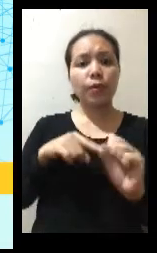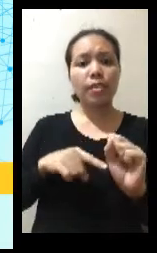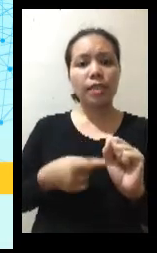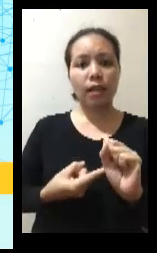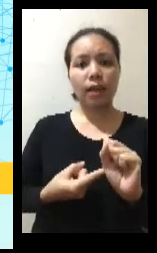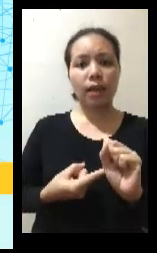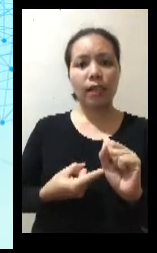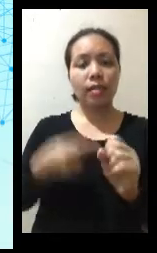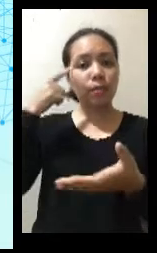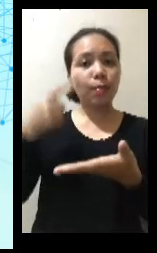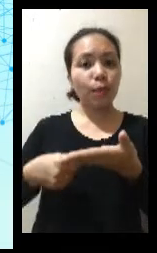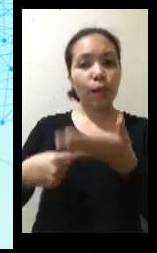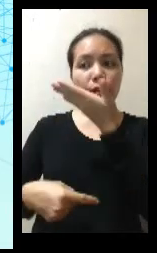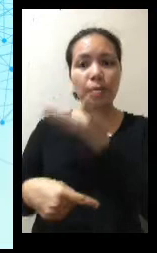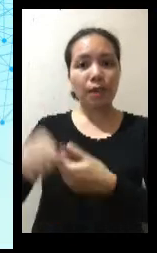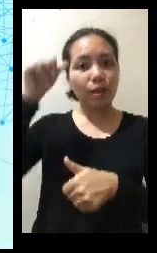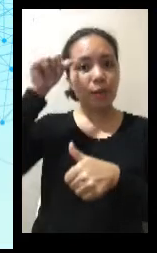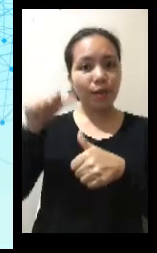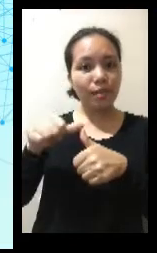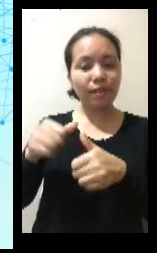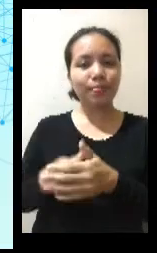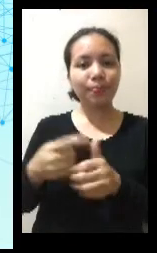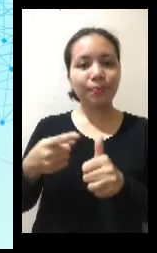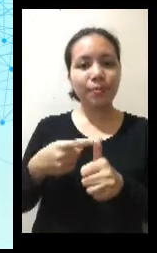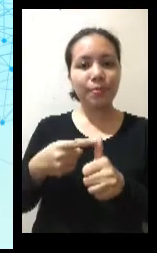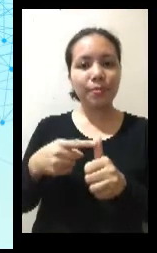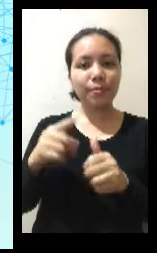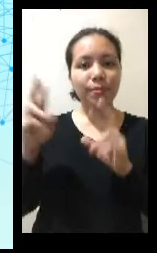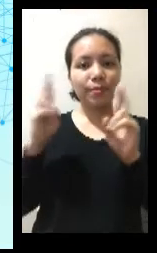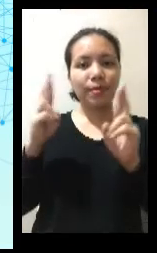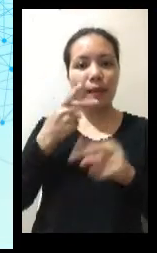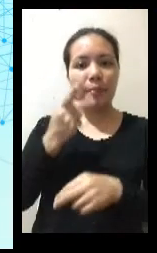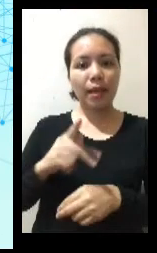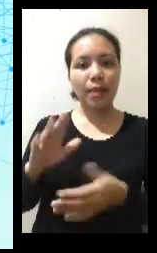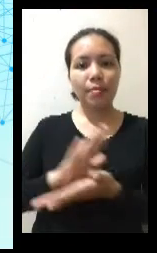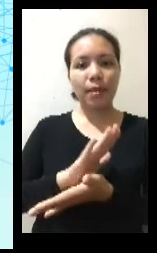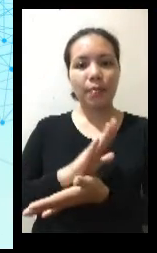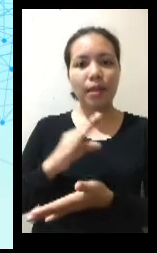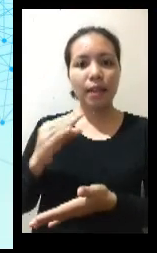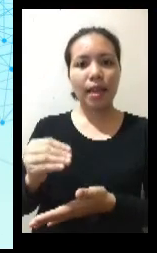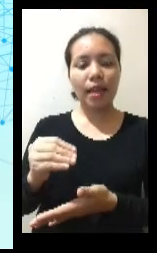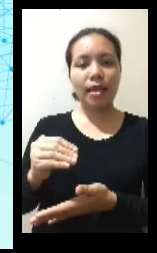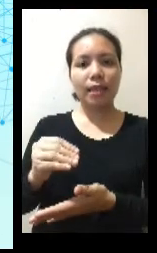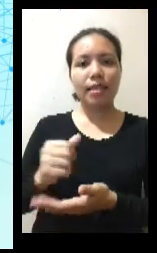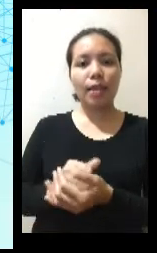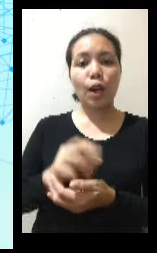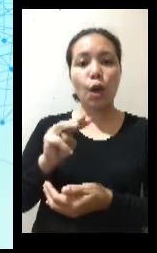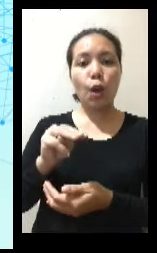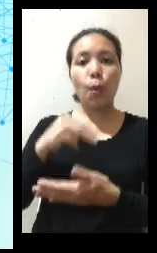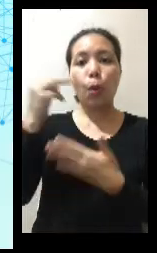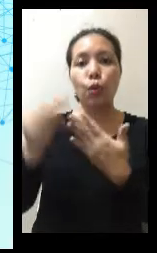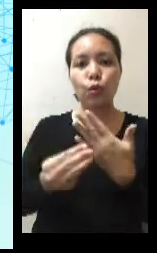9 Science. Before we start our lesson, please take note of the following reminders. First, prepare your